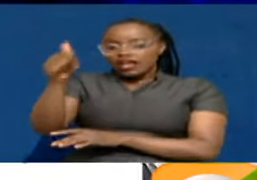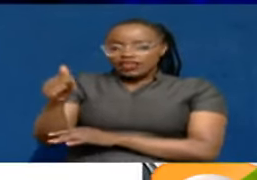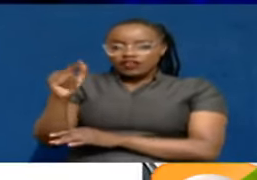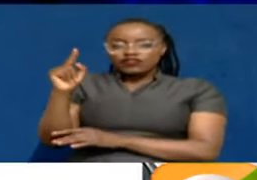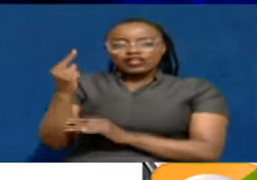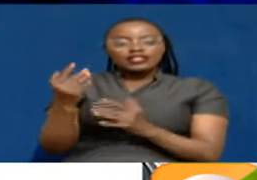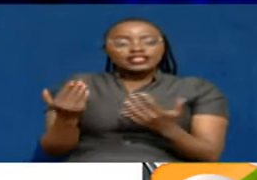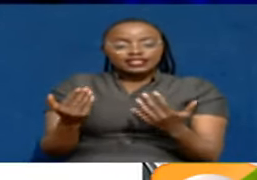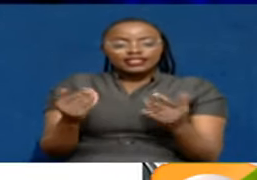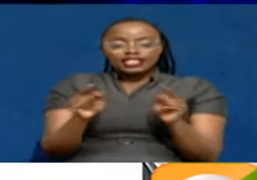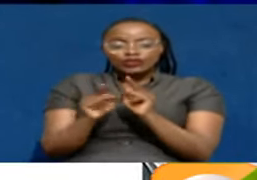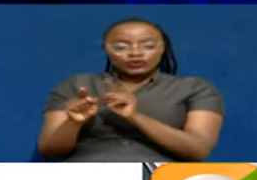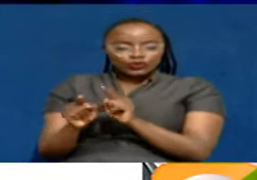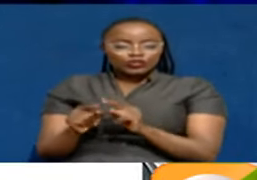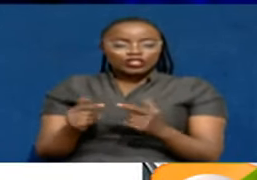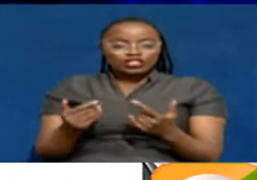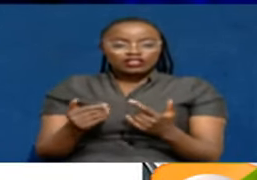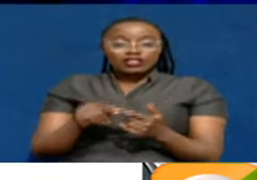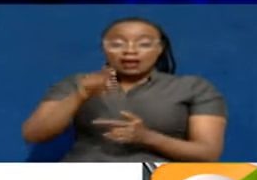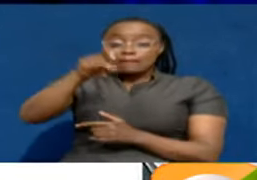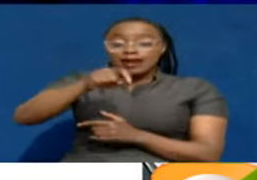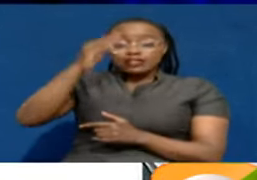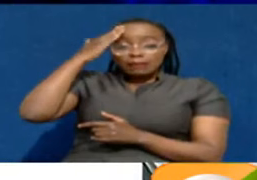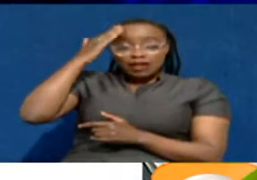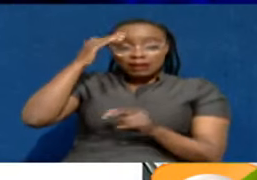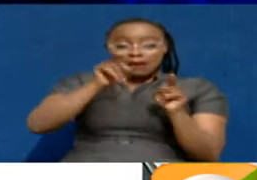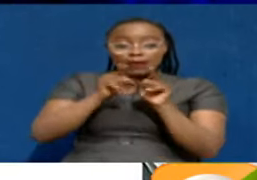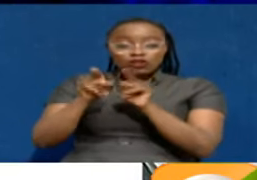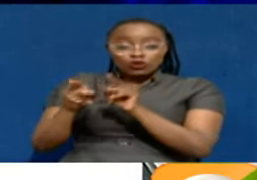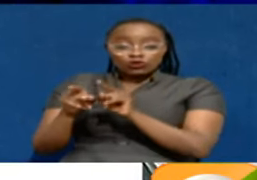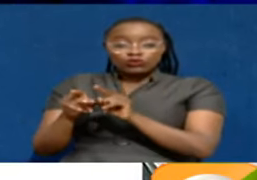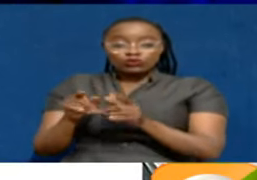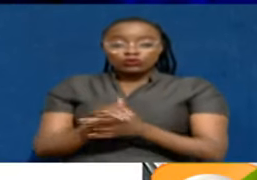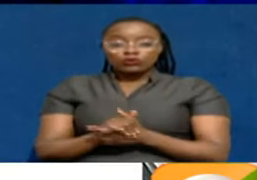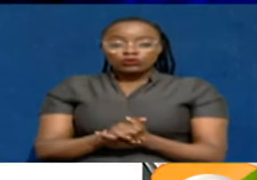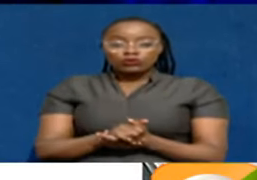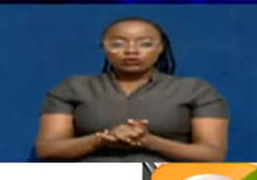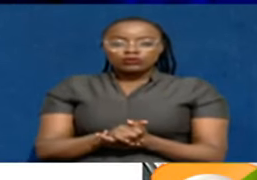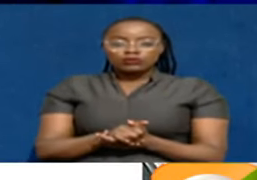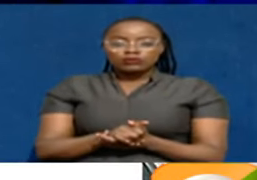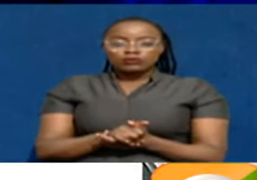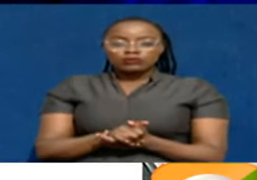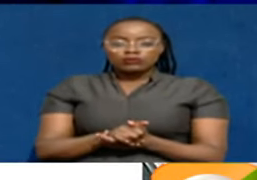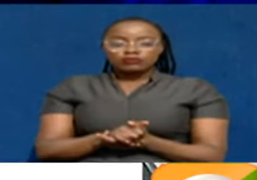first. And it should be remembered, for example, that